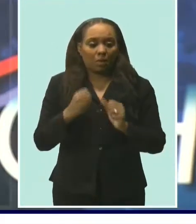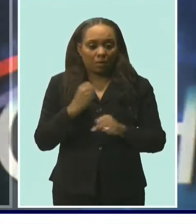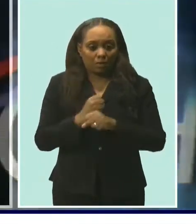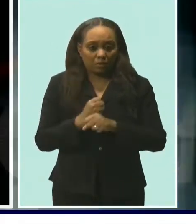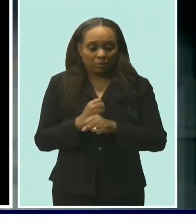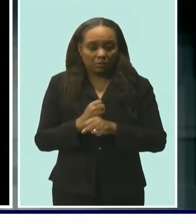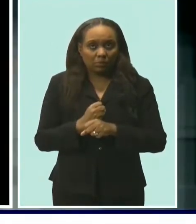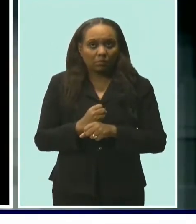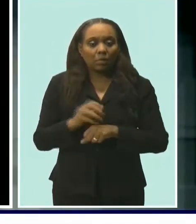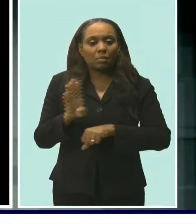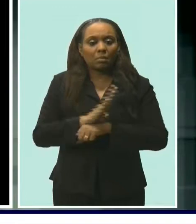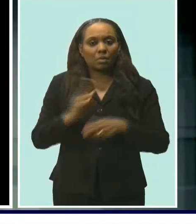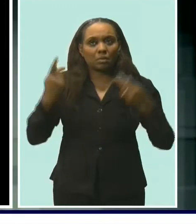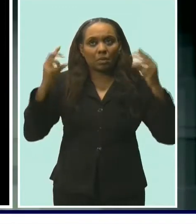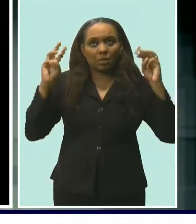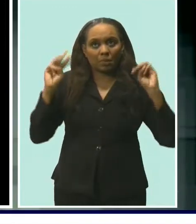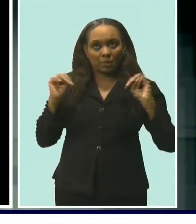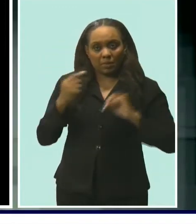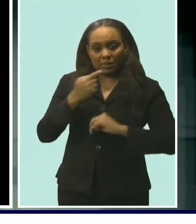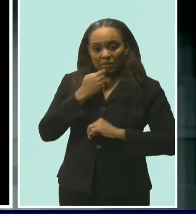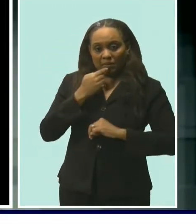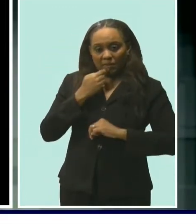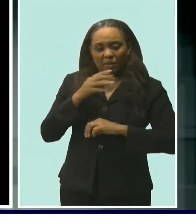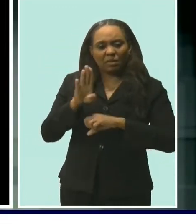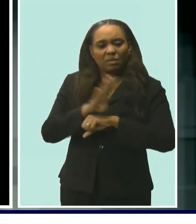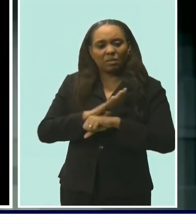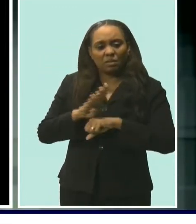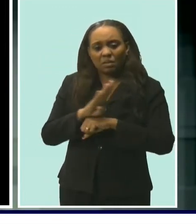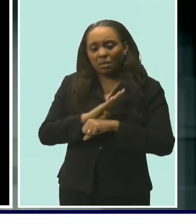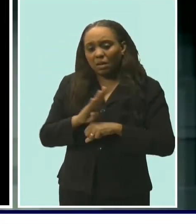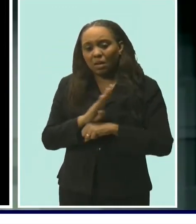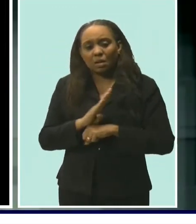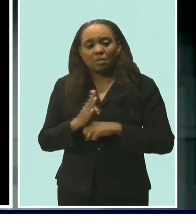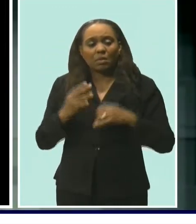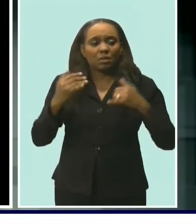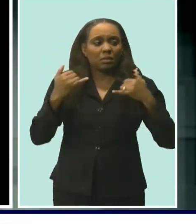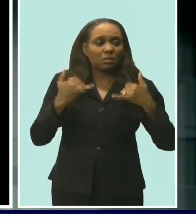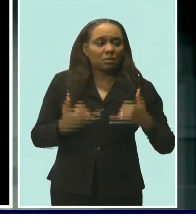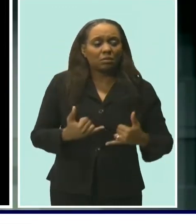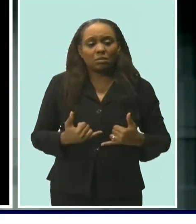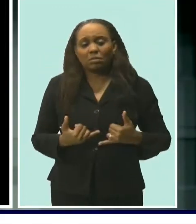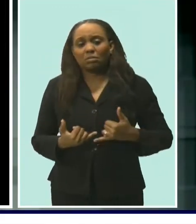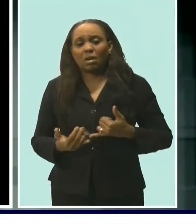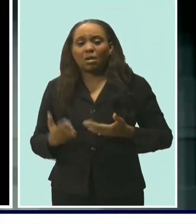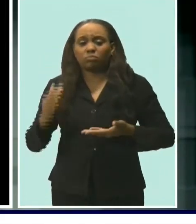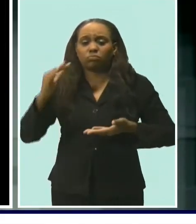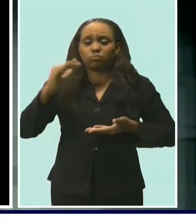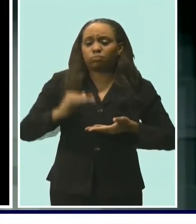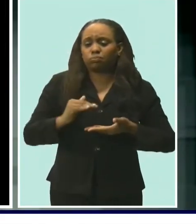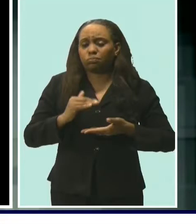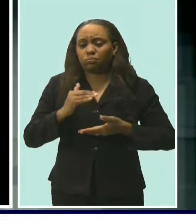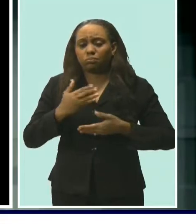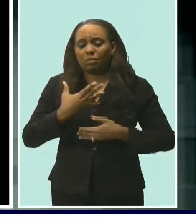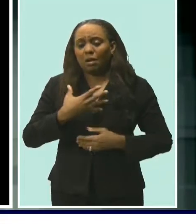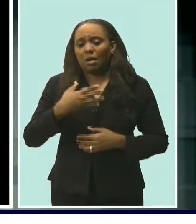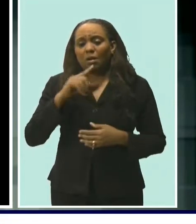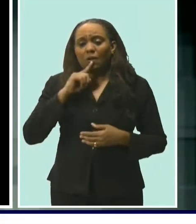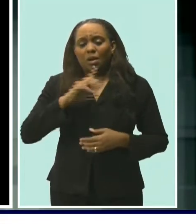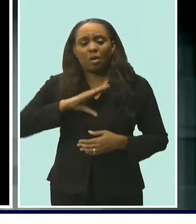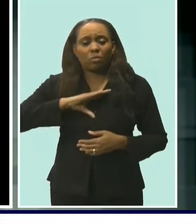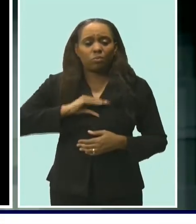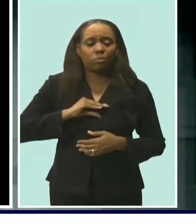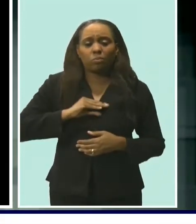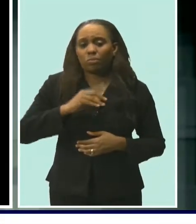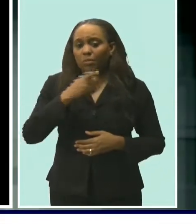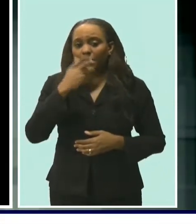Prime Minister Mia Amor Motley says Barbados is the poorer following the passing of Mr. Arthur. She delivered a tribute in a